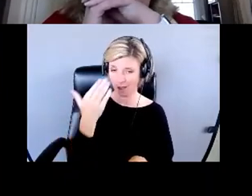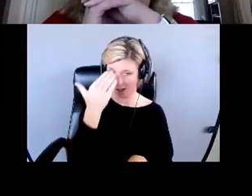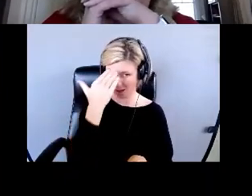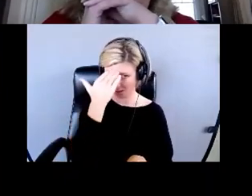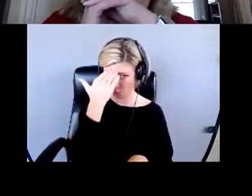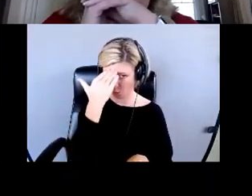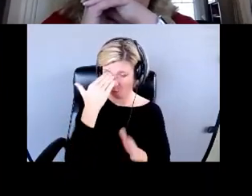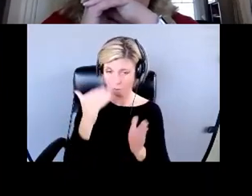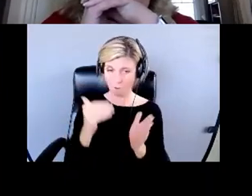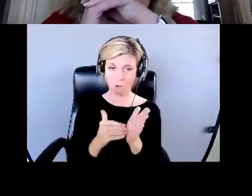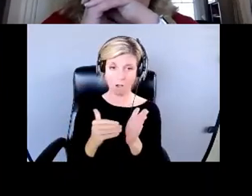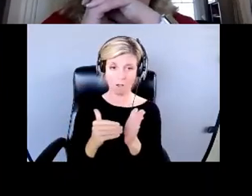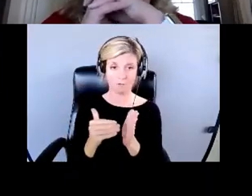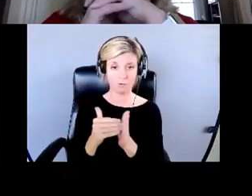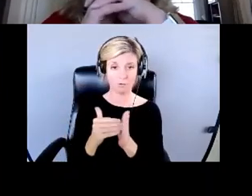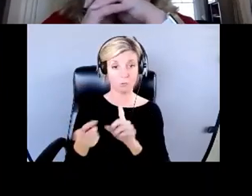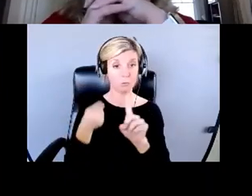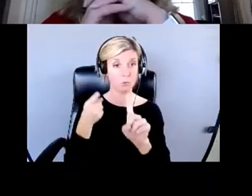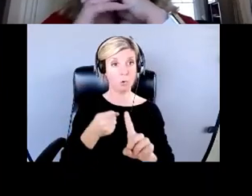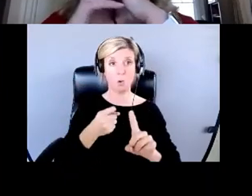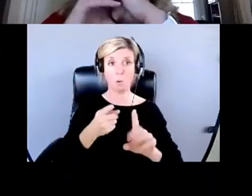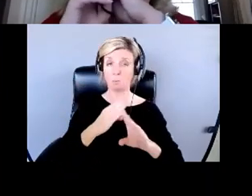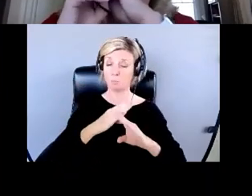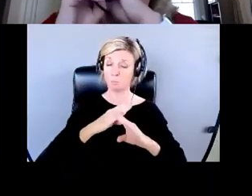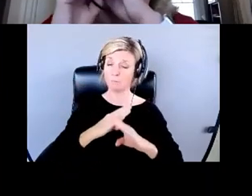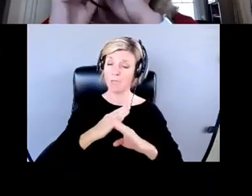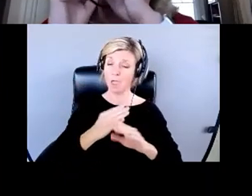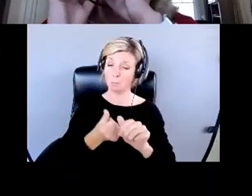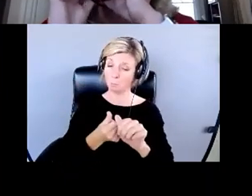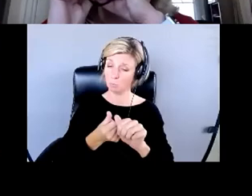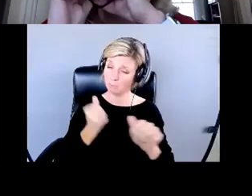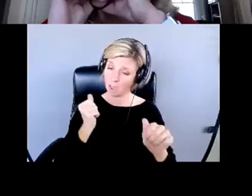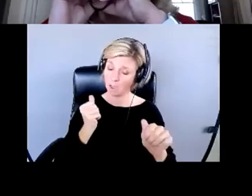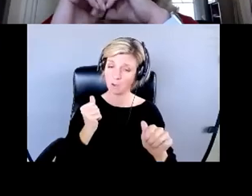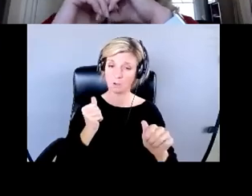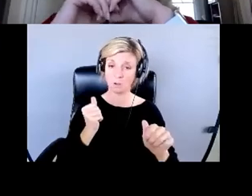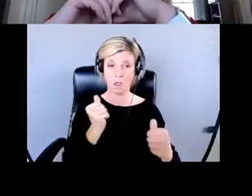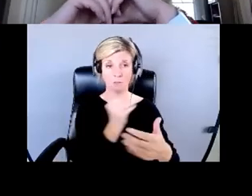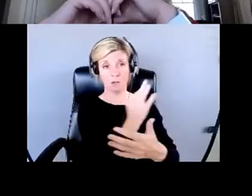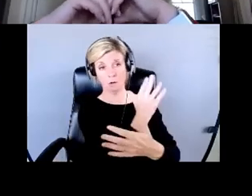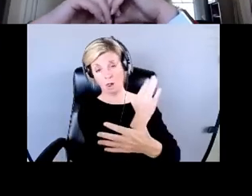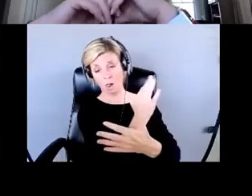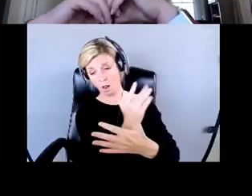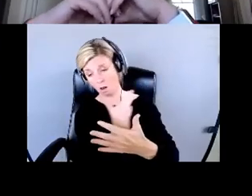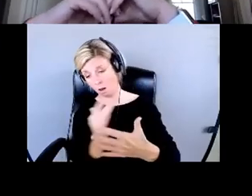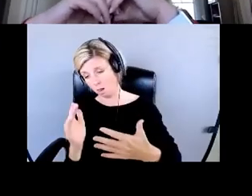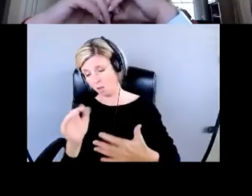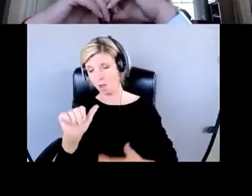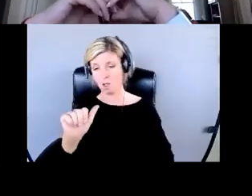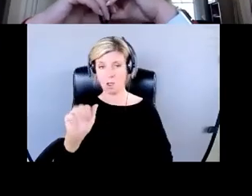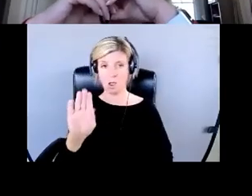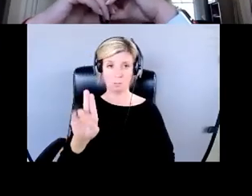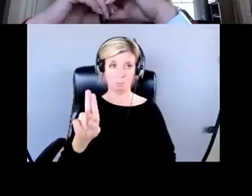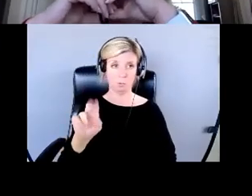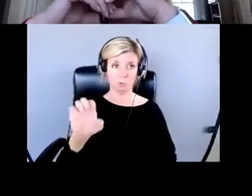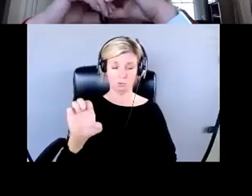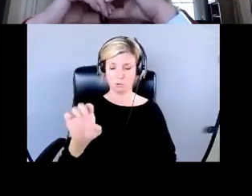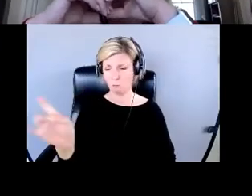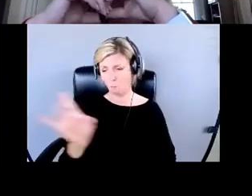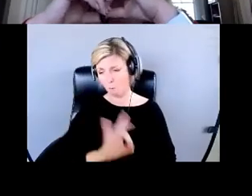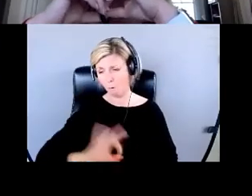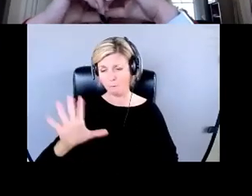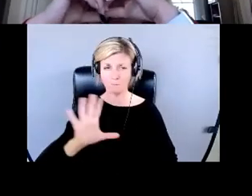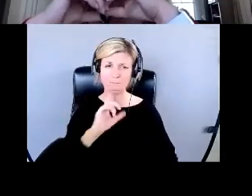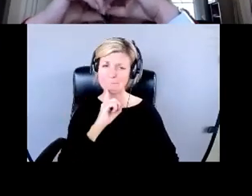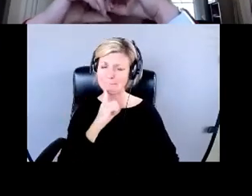from a preventive on the continuum right on through to abuse and egregious issues. And I realize in restorative justice, like, the